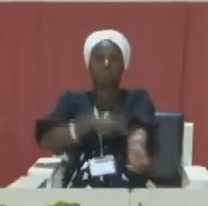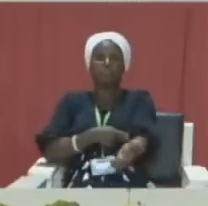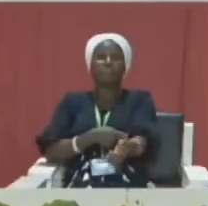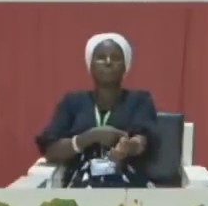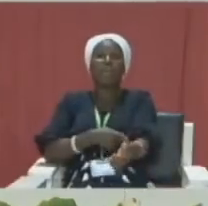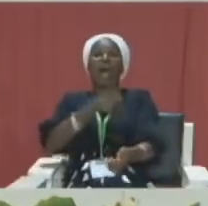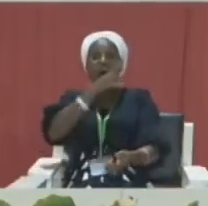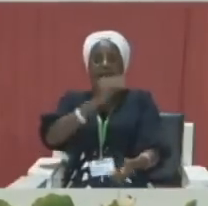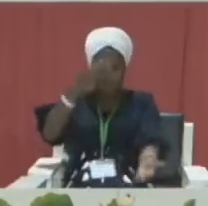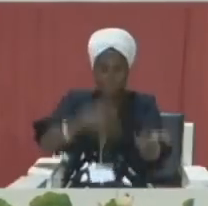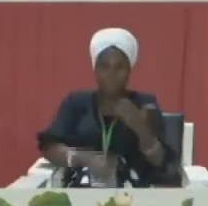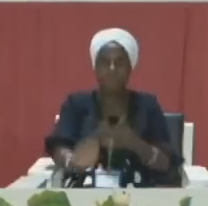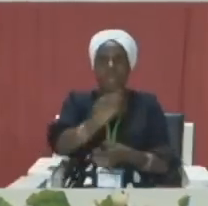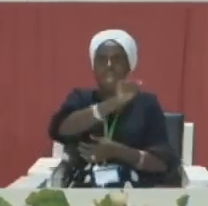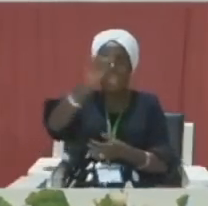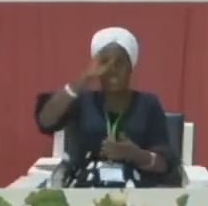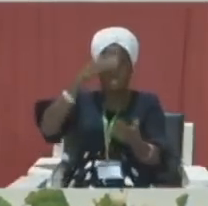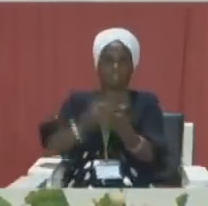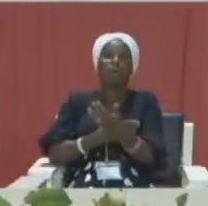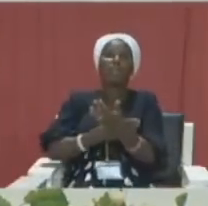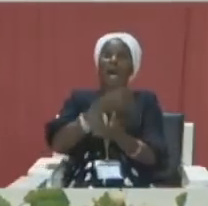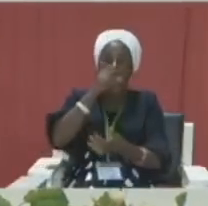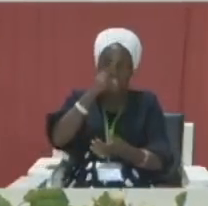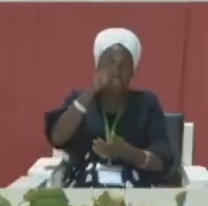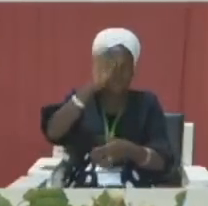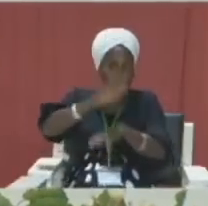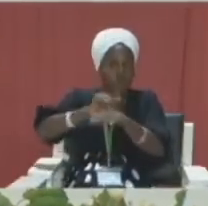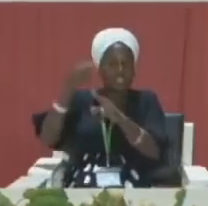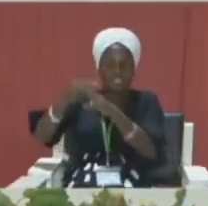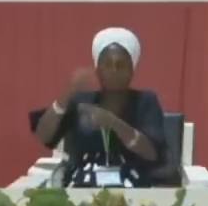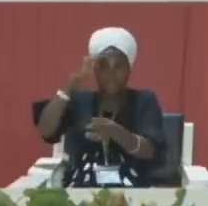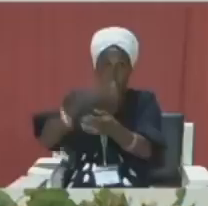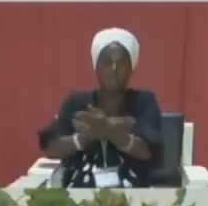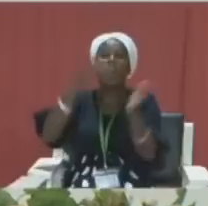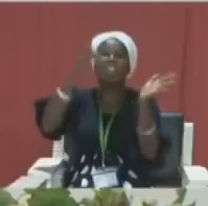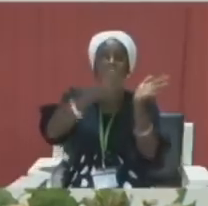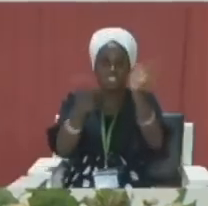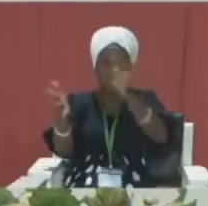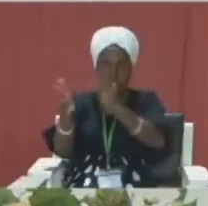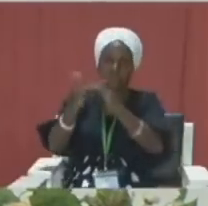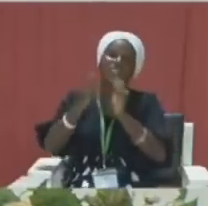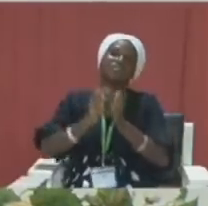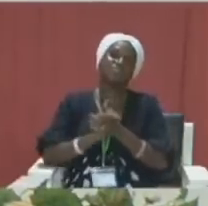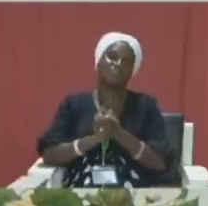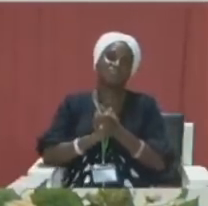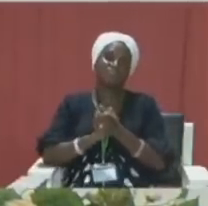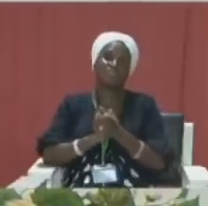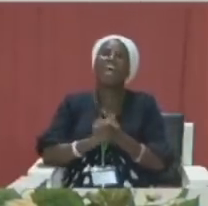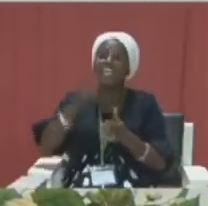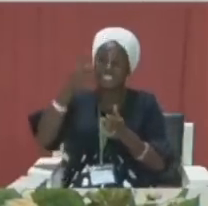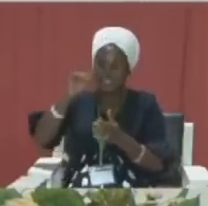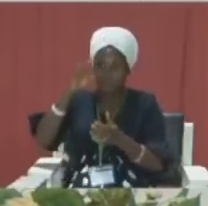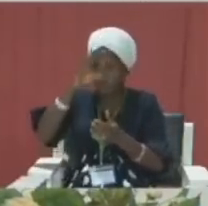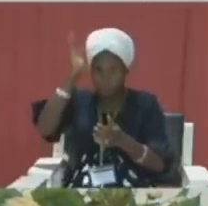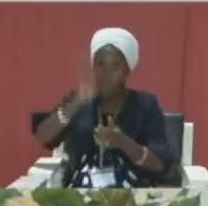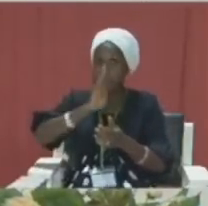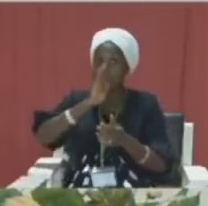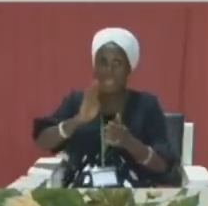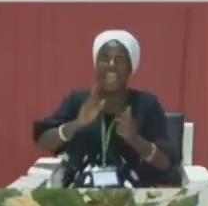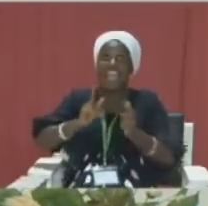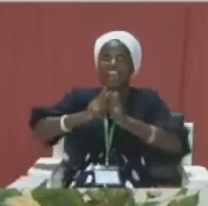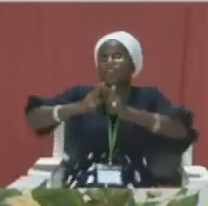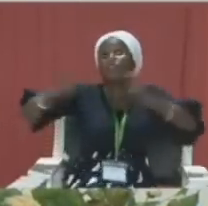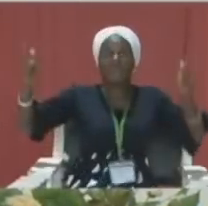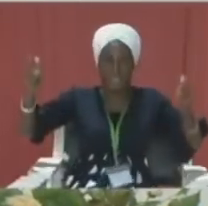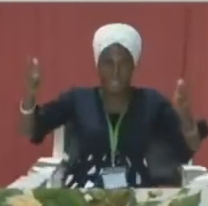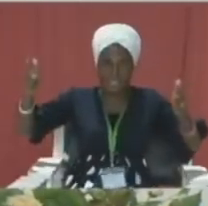bring forth a son, and you will call the name of that son Jesus. He shall be great, and he shall be called